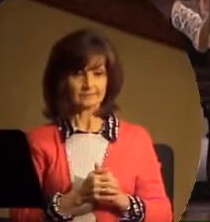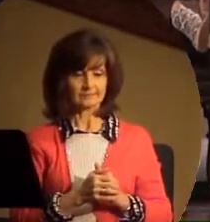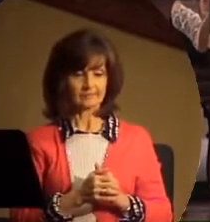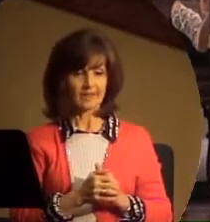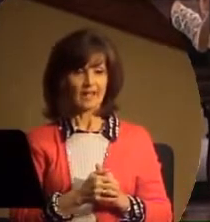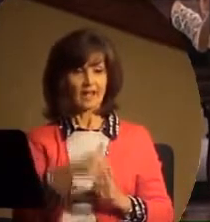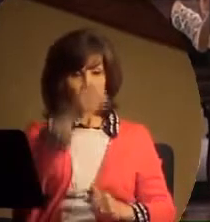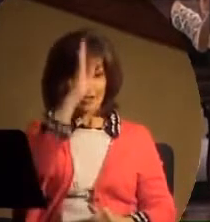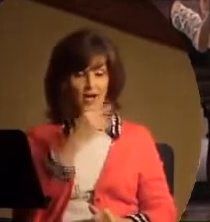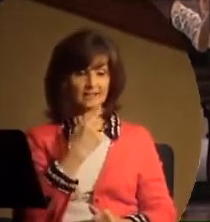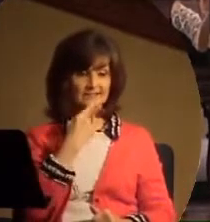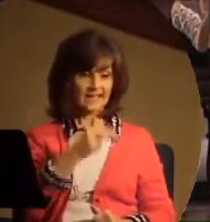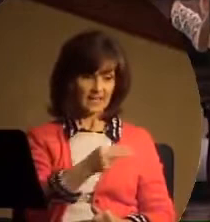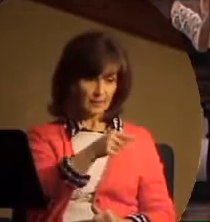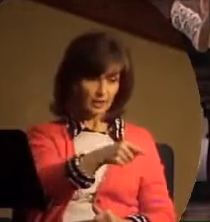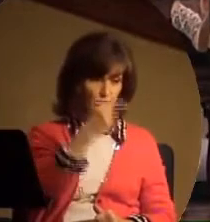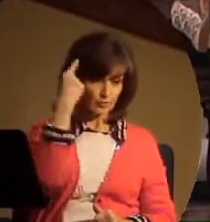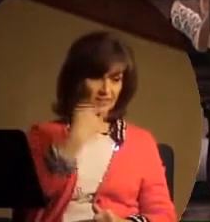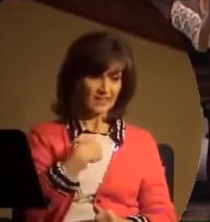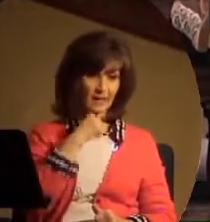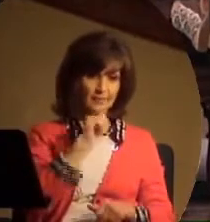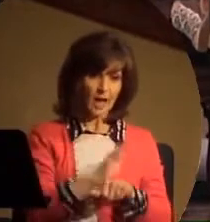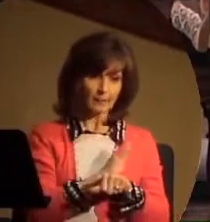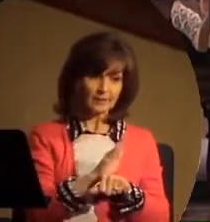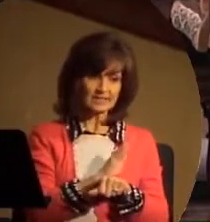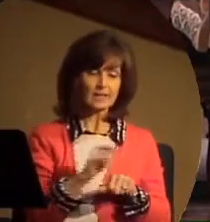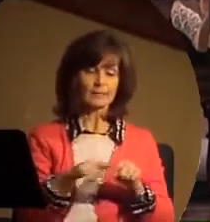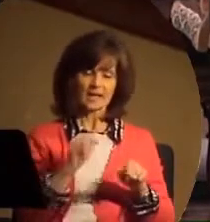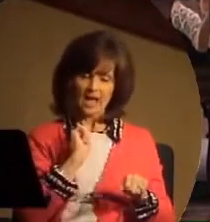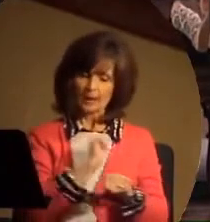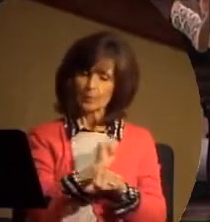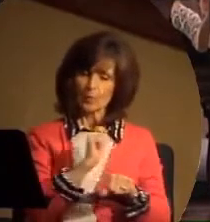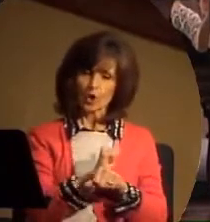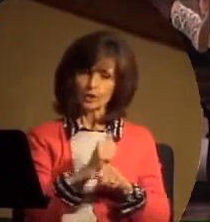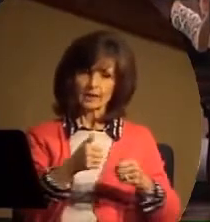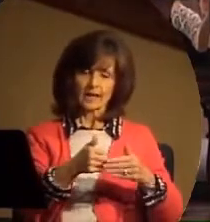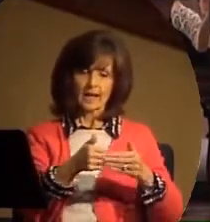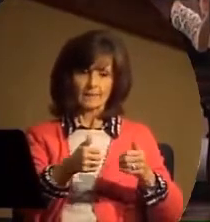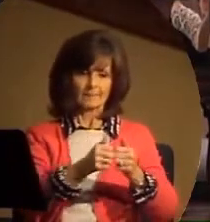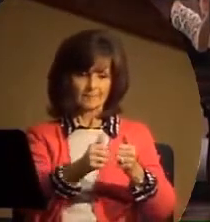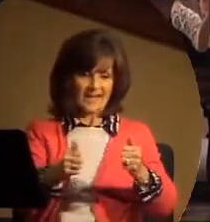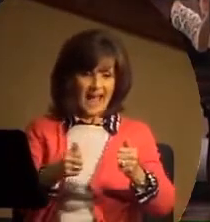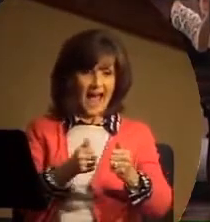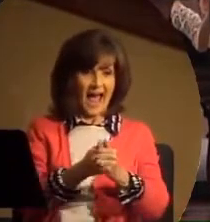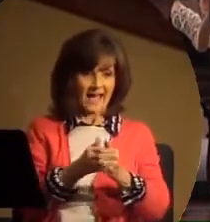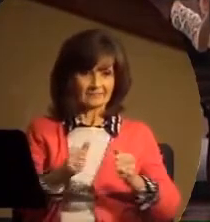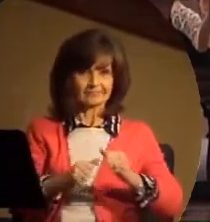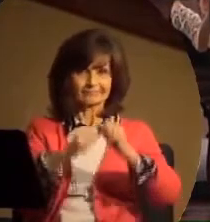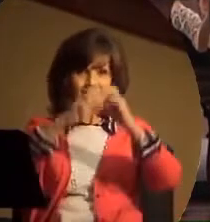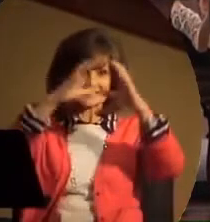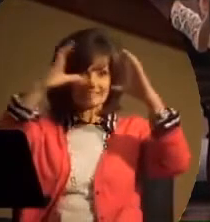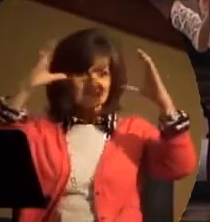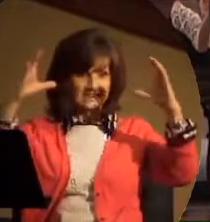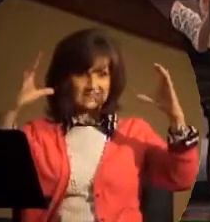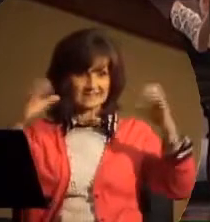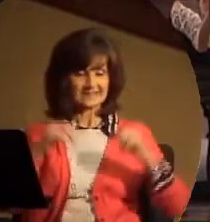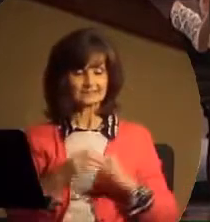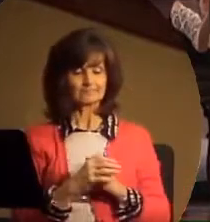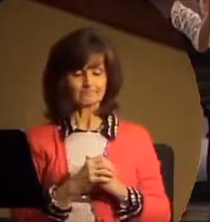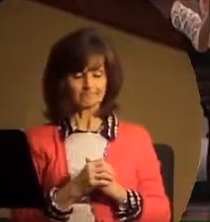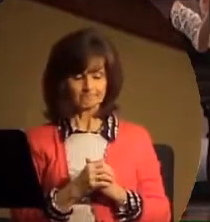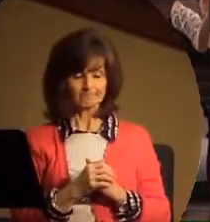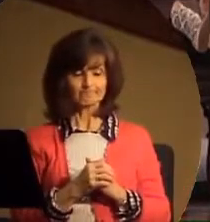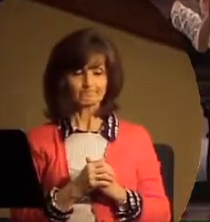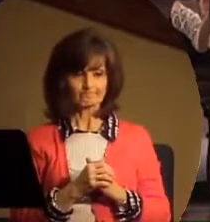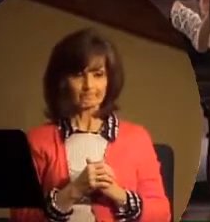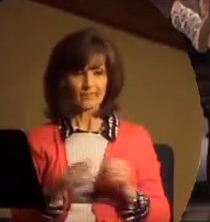been busy, and the whole time I've been working behind the scenes. But now,